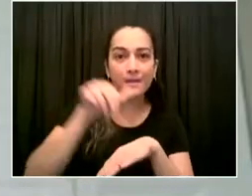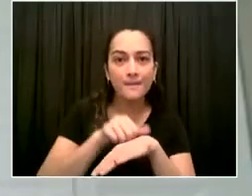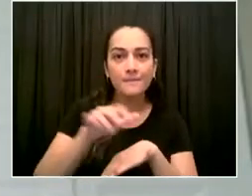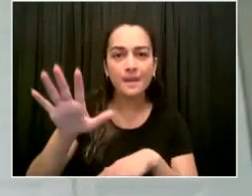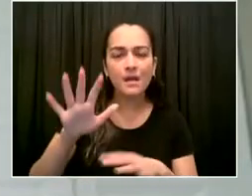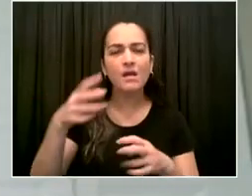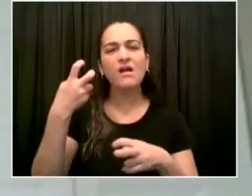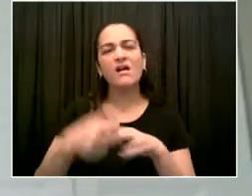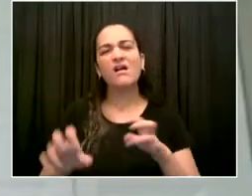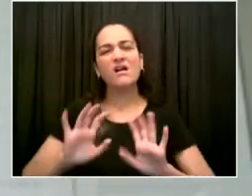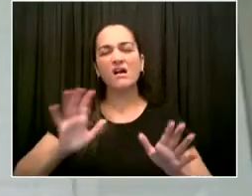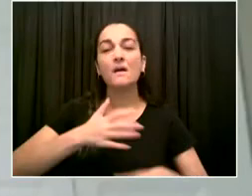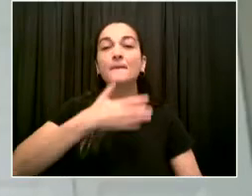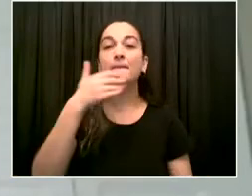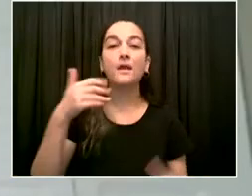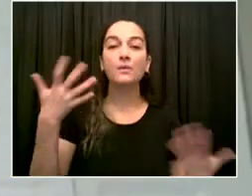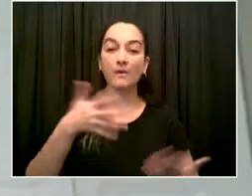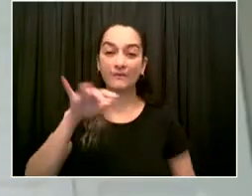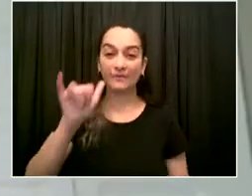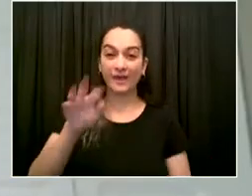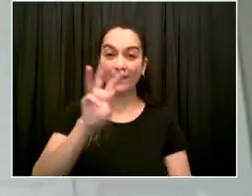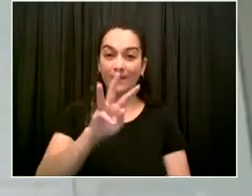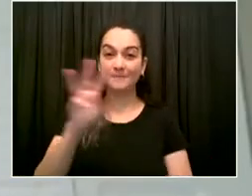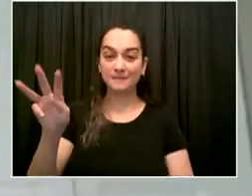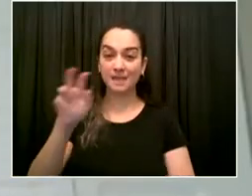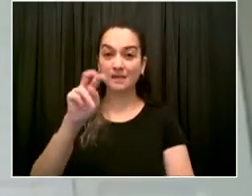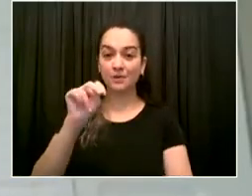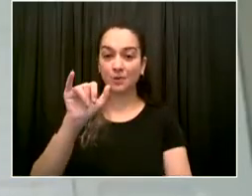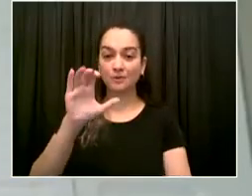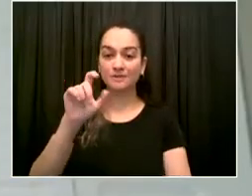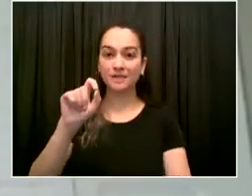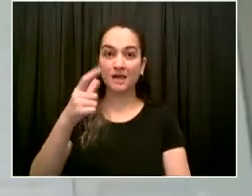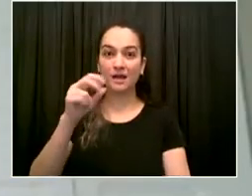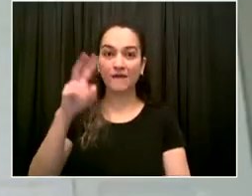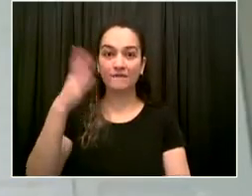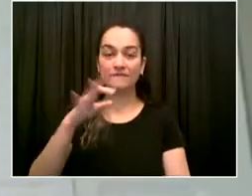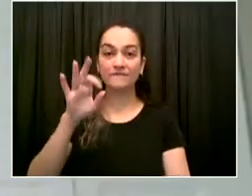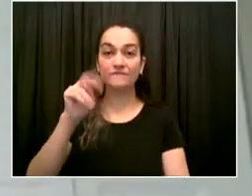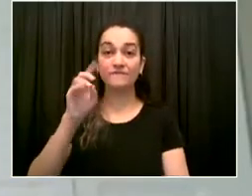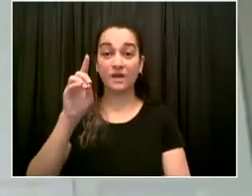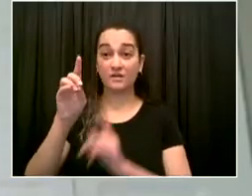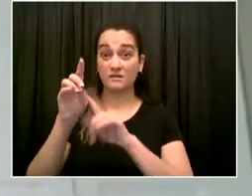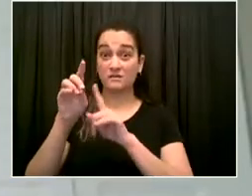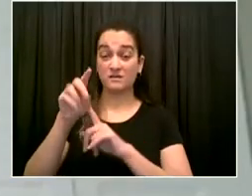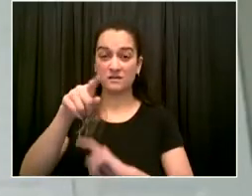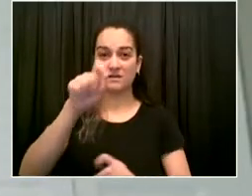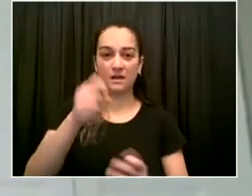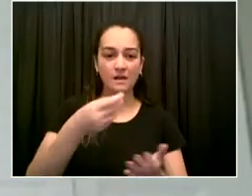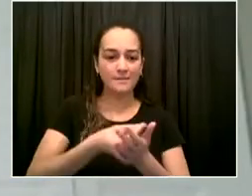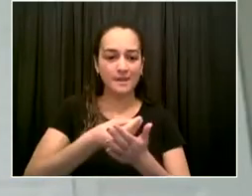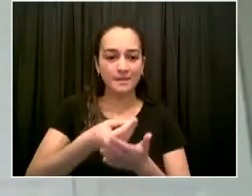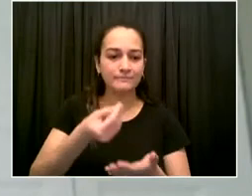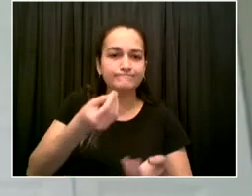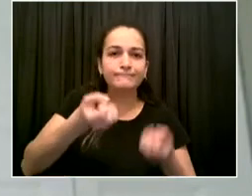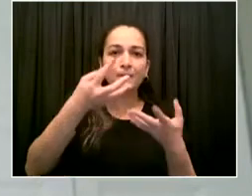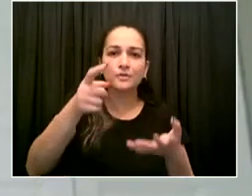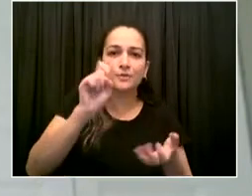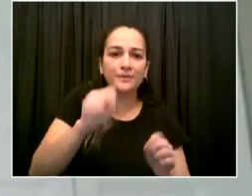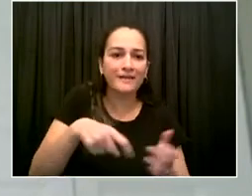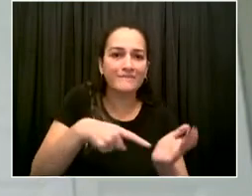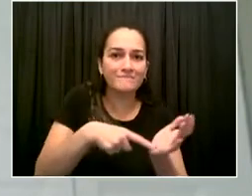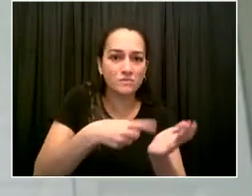not. But what this does is makes it just so much easier and provides incentives for city employees to just donate what they can